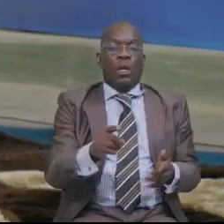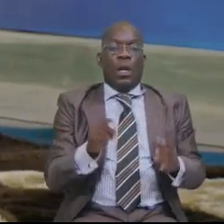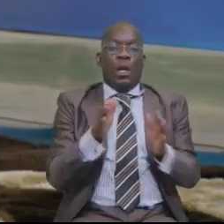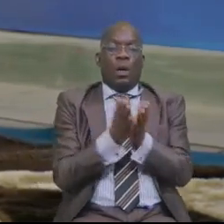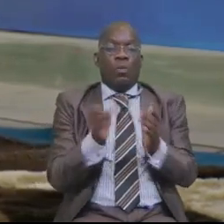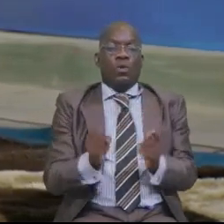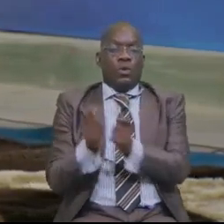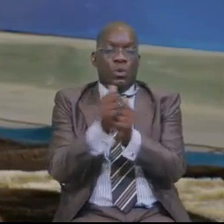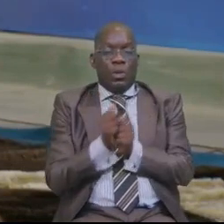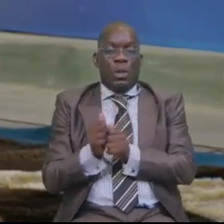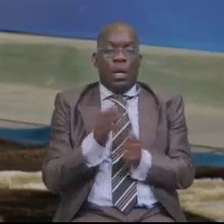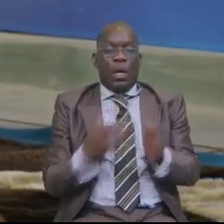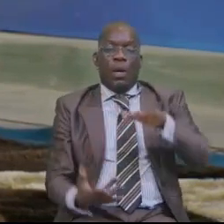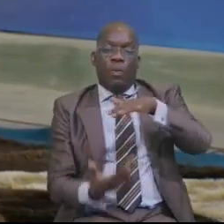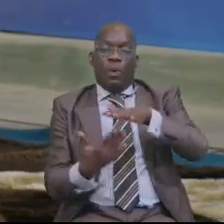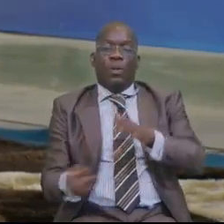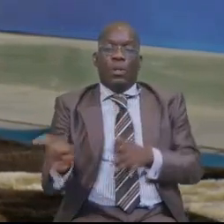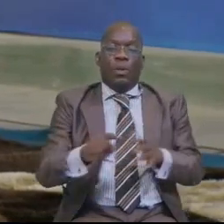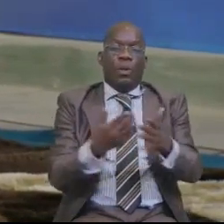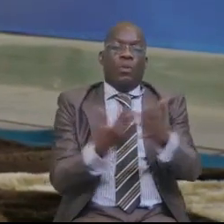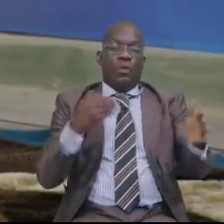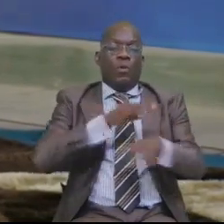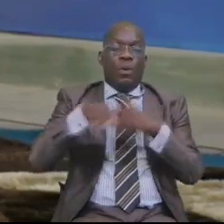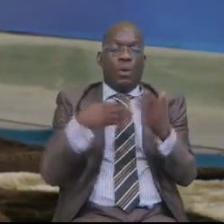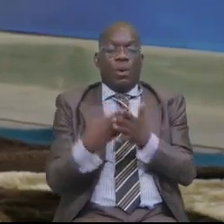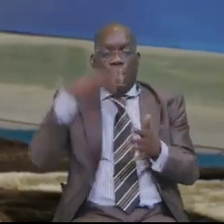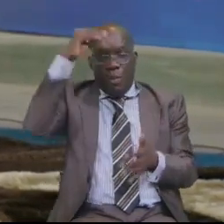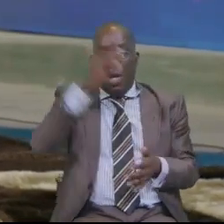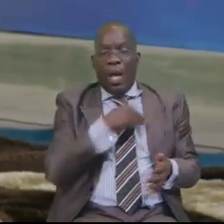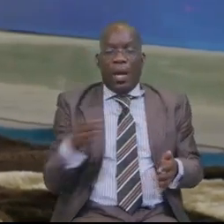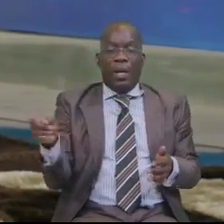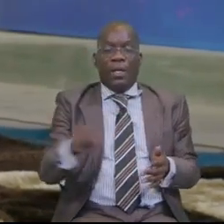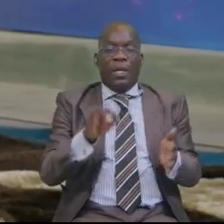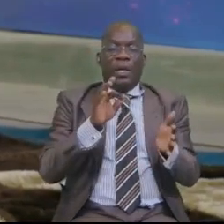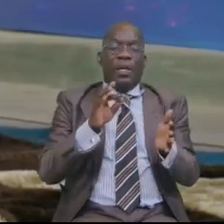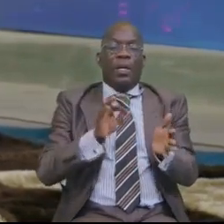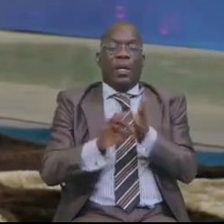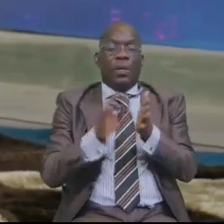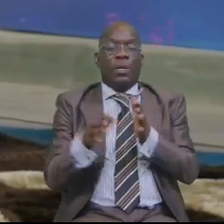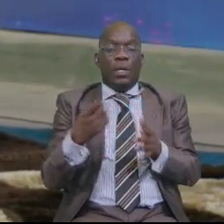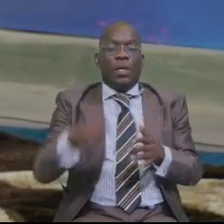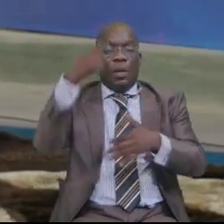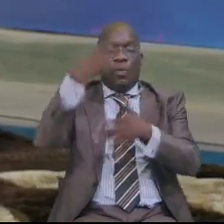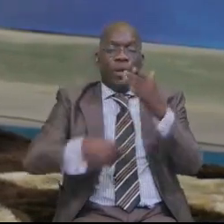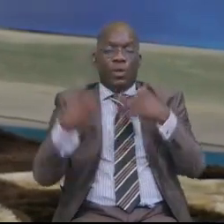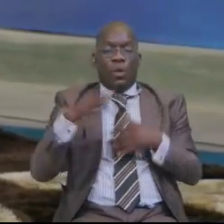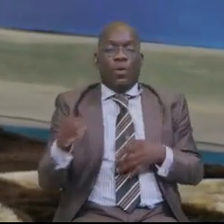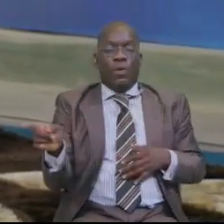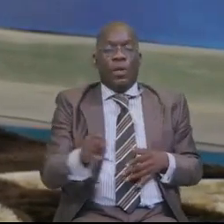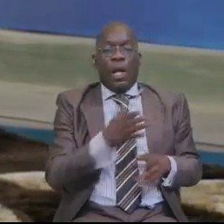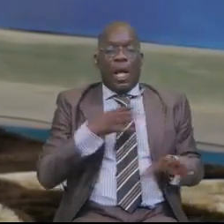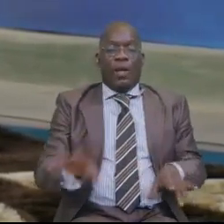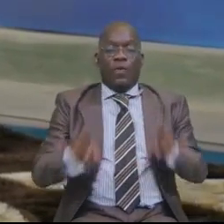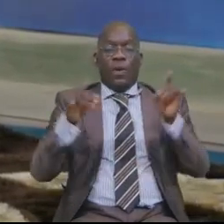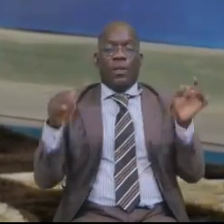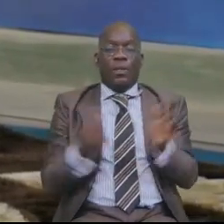before all men, and they counted the price of them and found